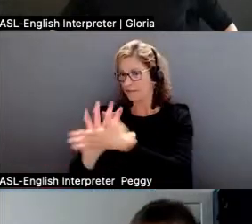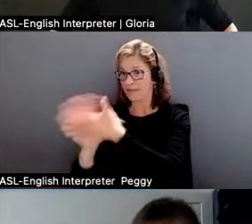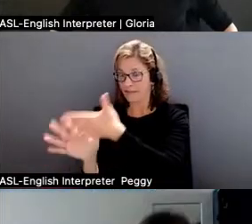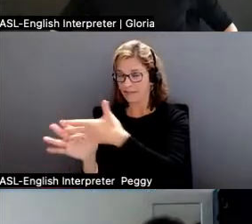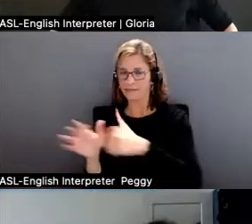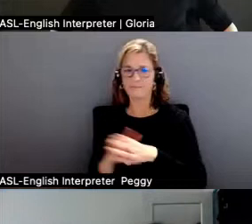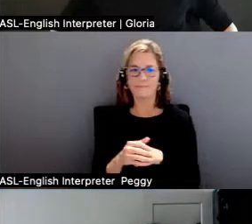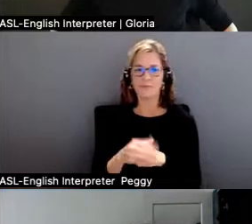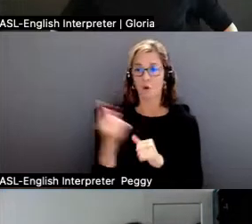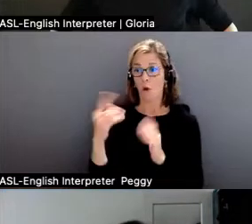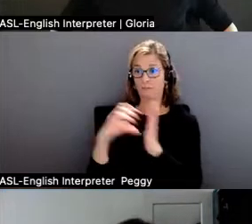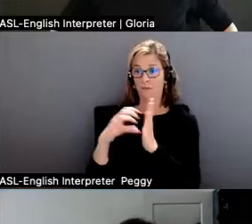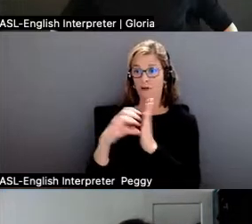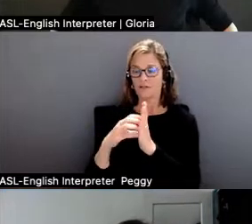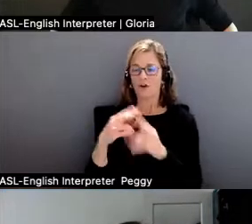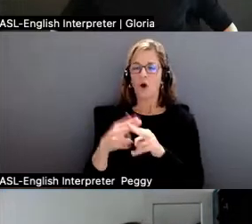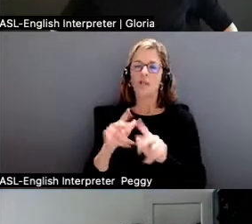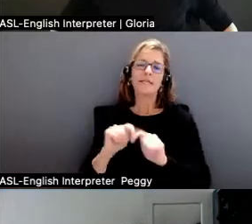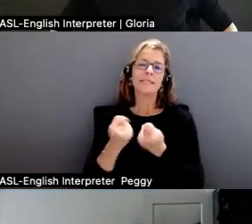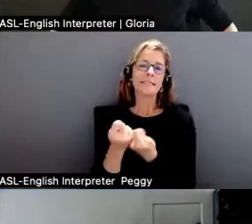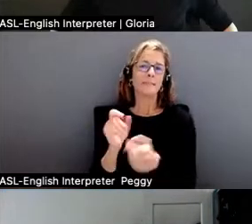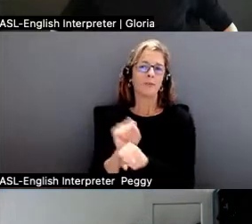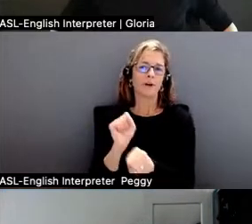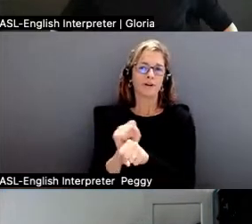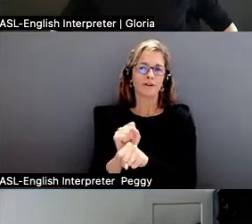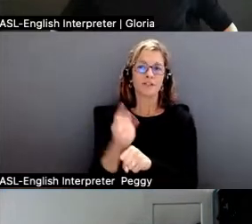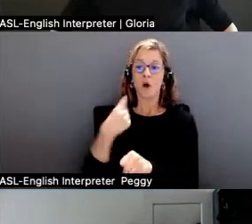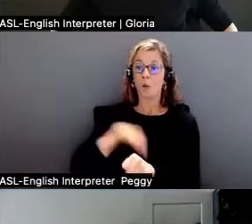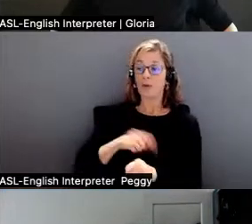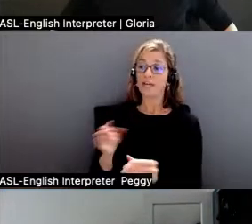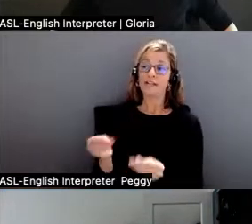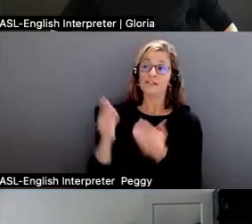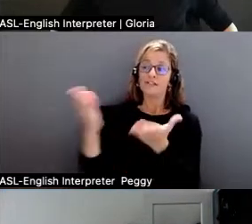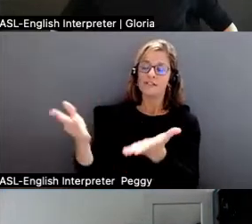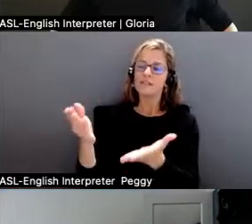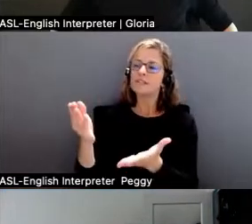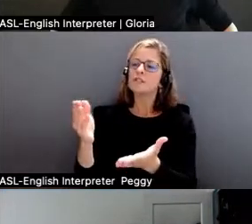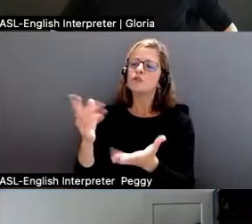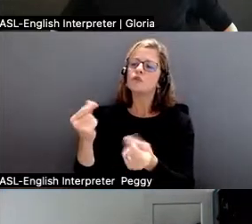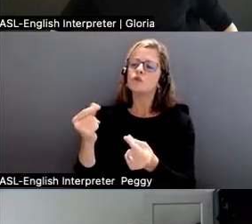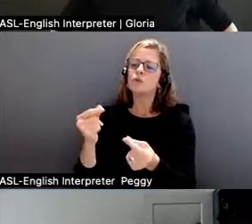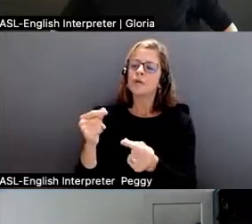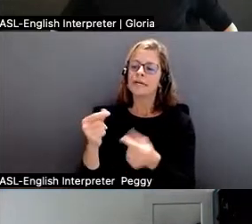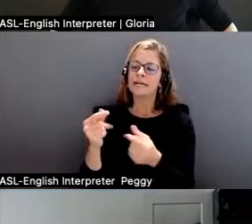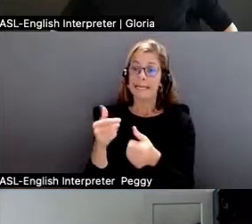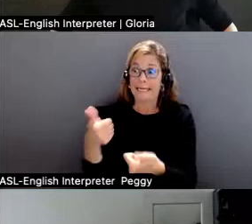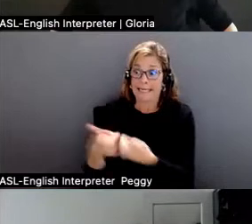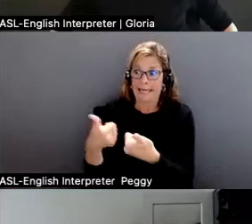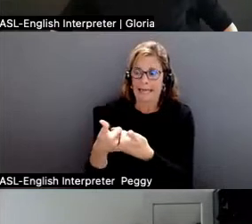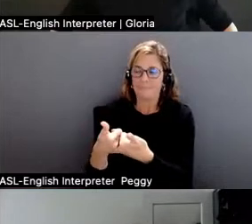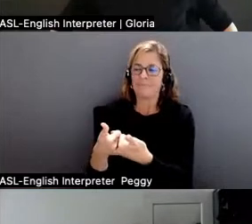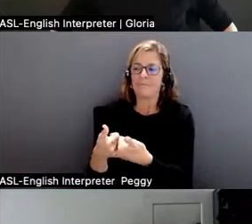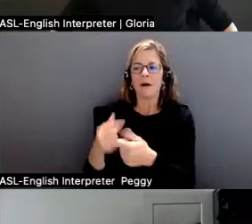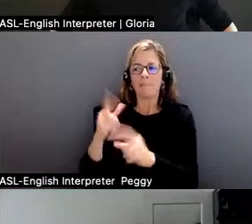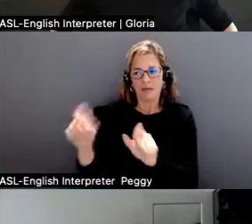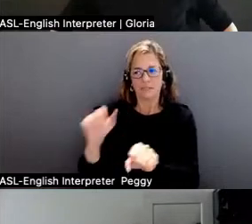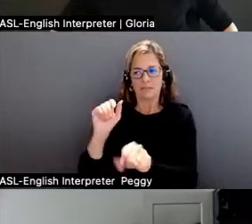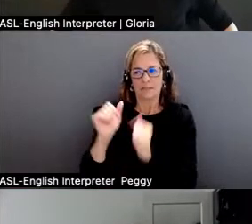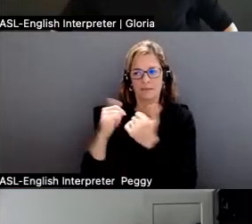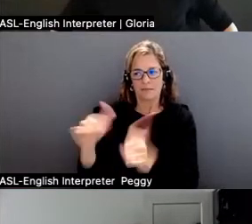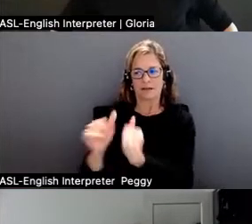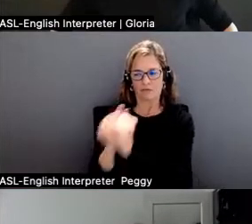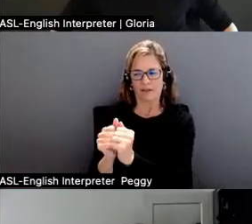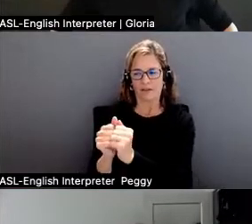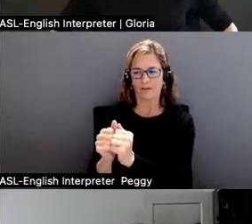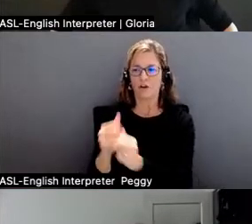we suggest playing a cooperative video game called Overcooked. And I'm going to give you a peek at that right